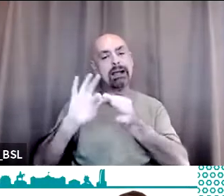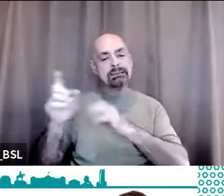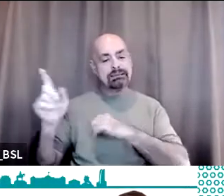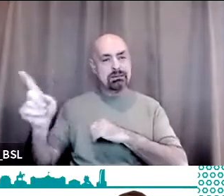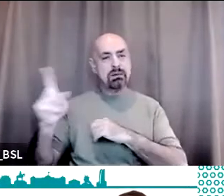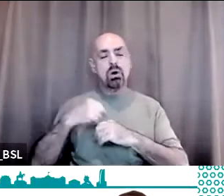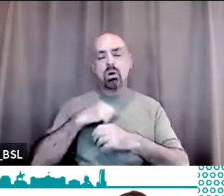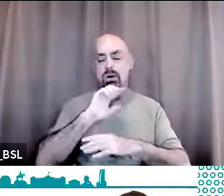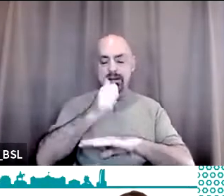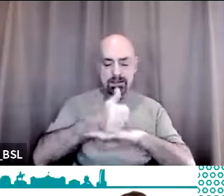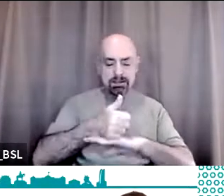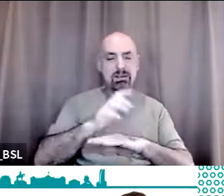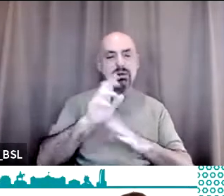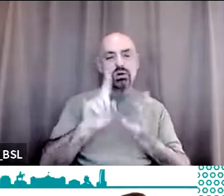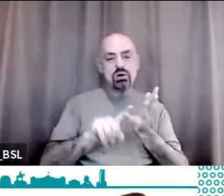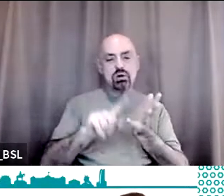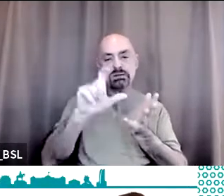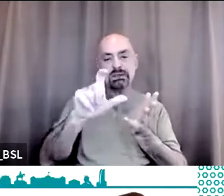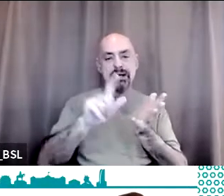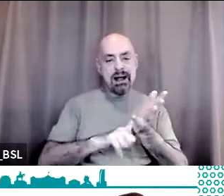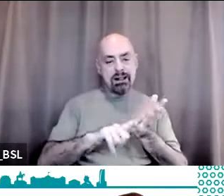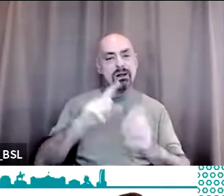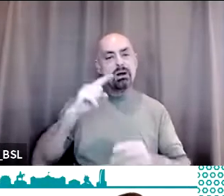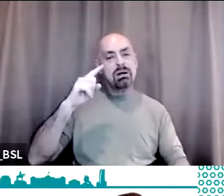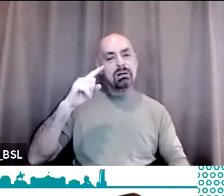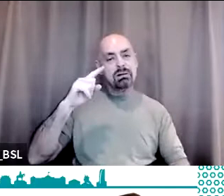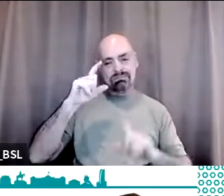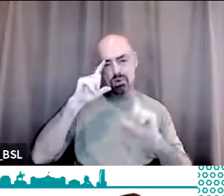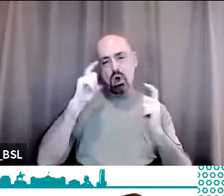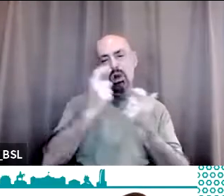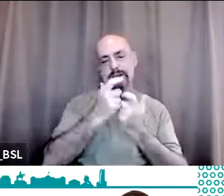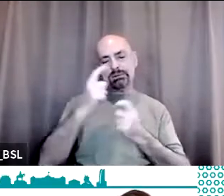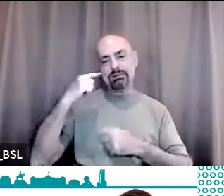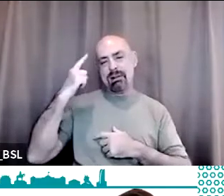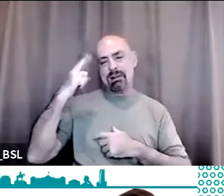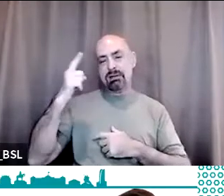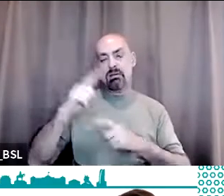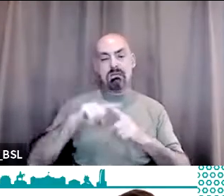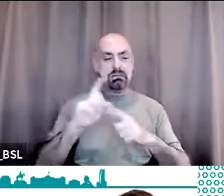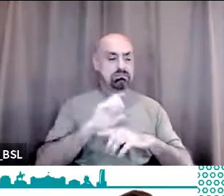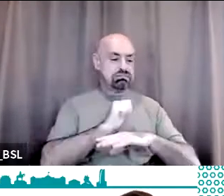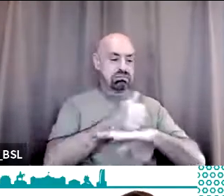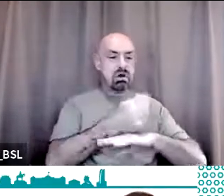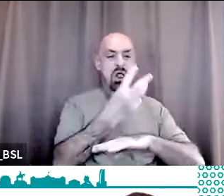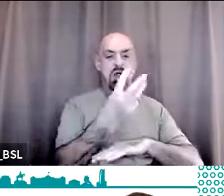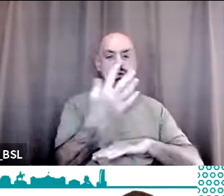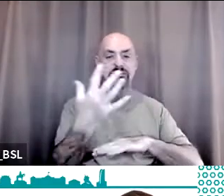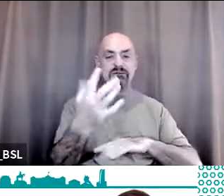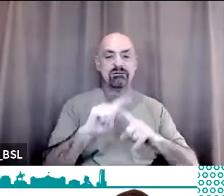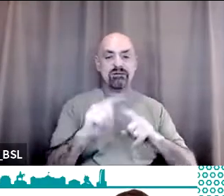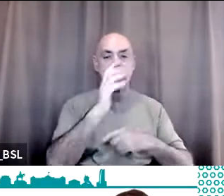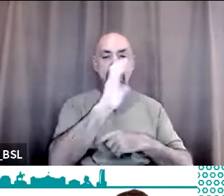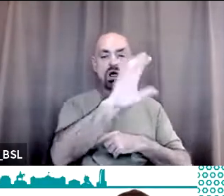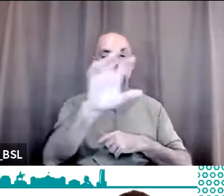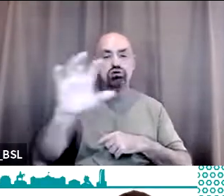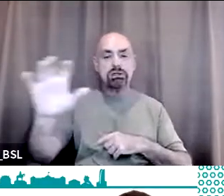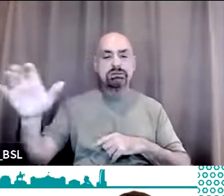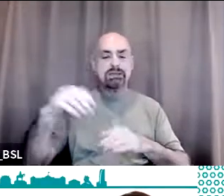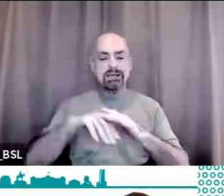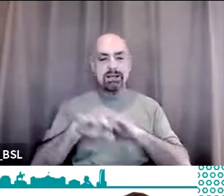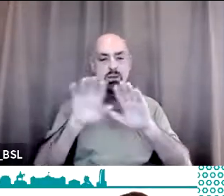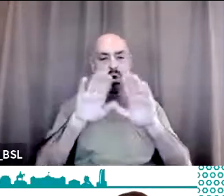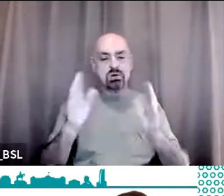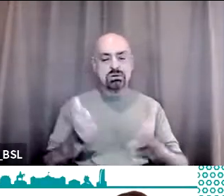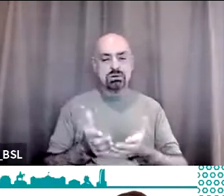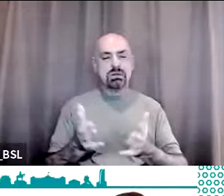University College London, but we're now operating programmes in more than 35 countries with more than 70 partners, including the likes of